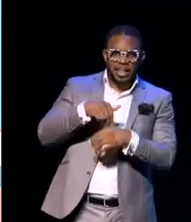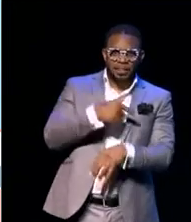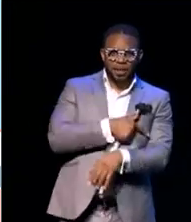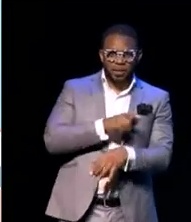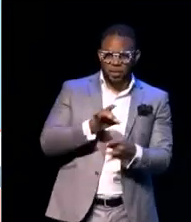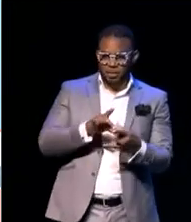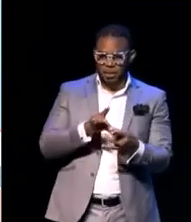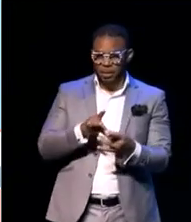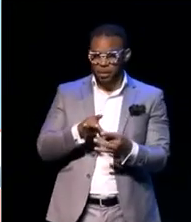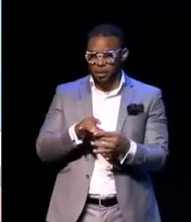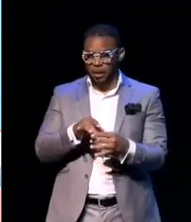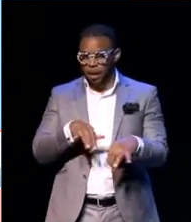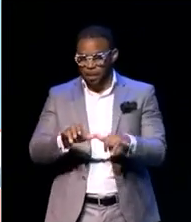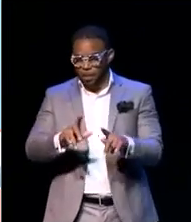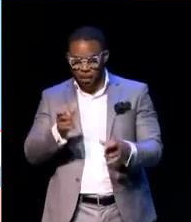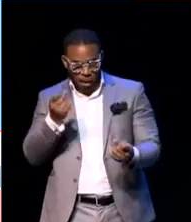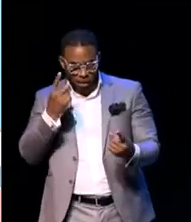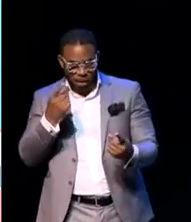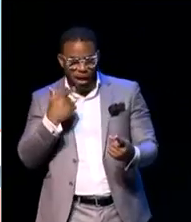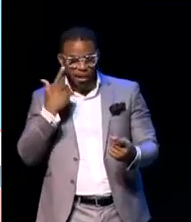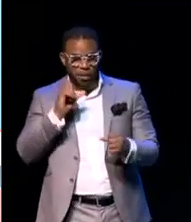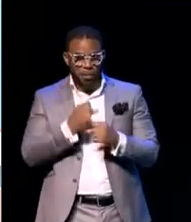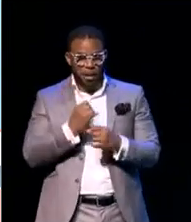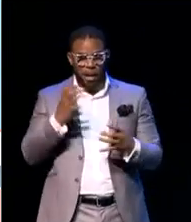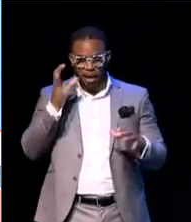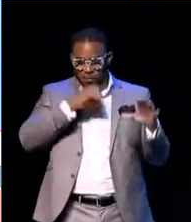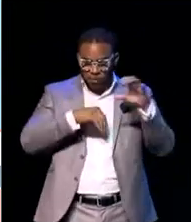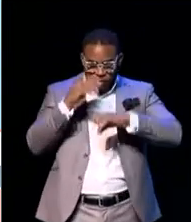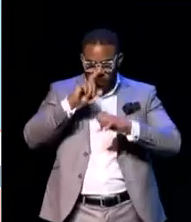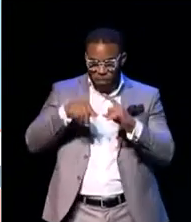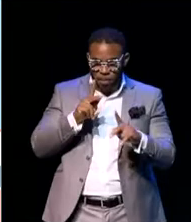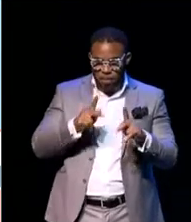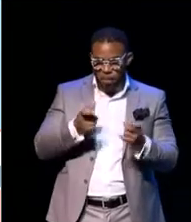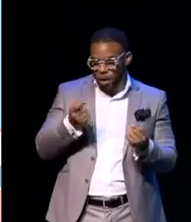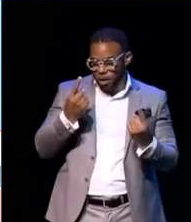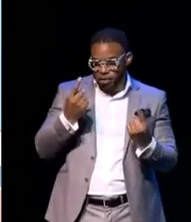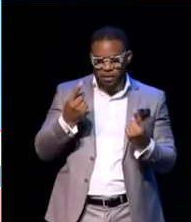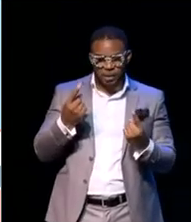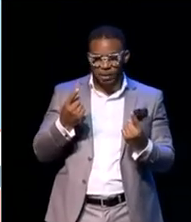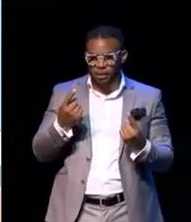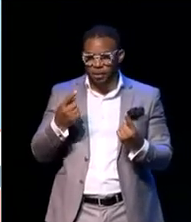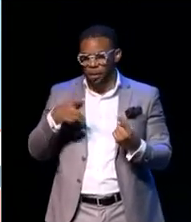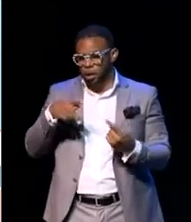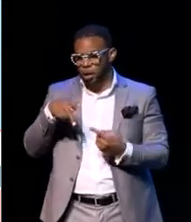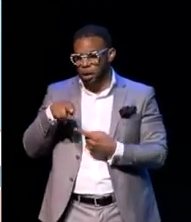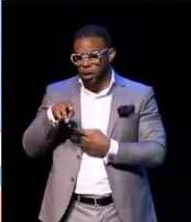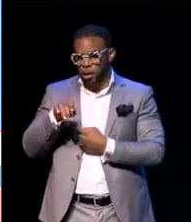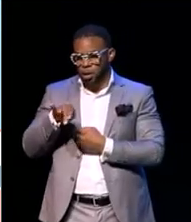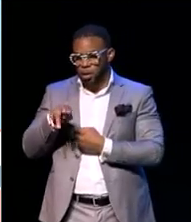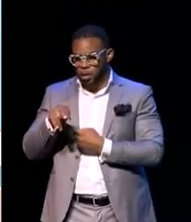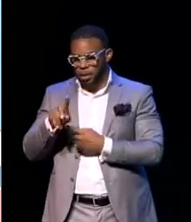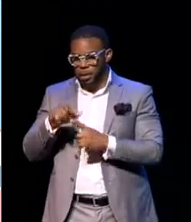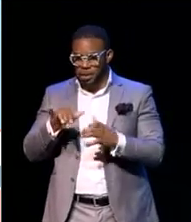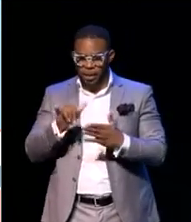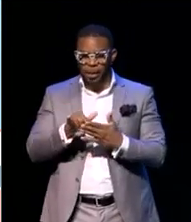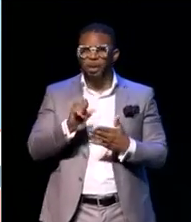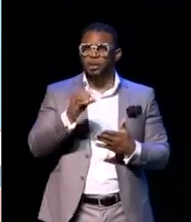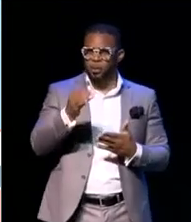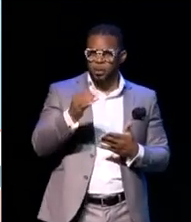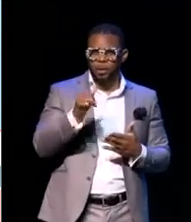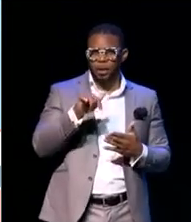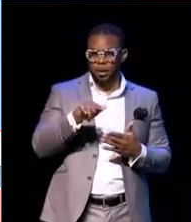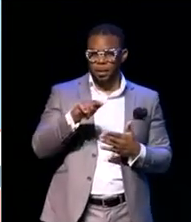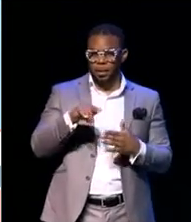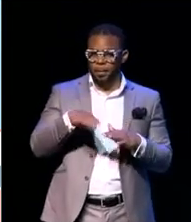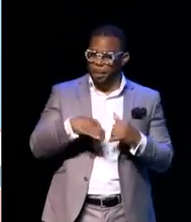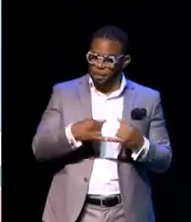say that lay people can understand, I think we make a lot of assumptions about people understanding proteins and things of that nature. So at